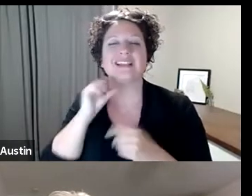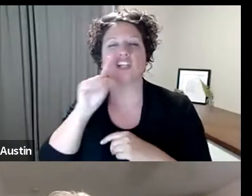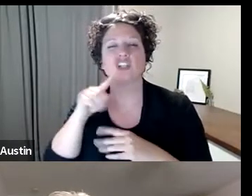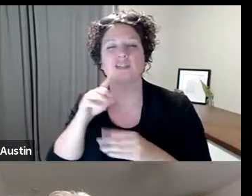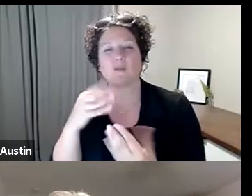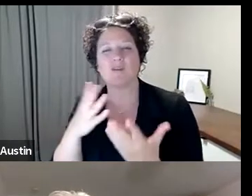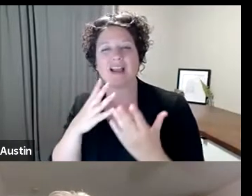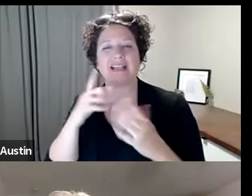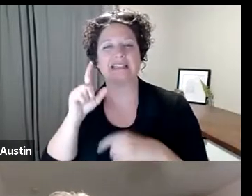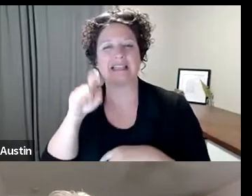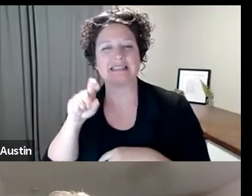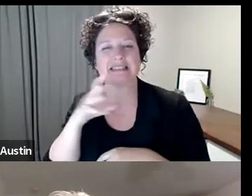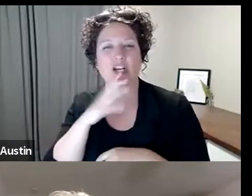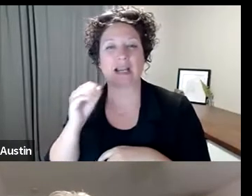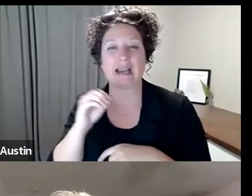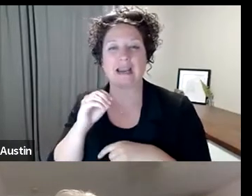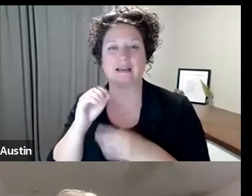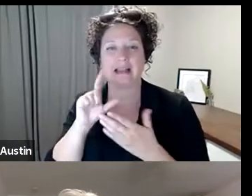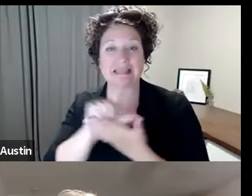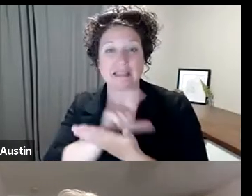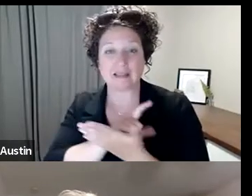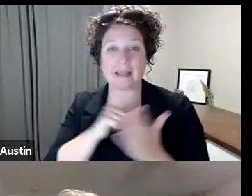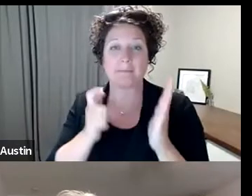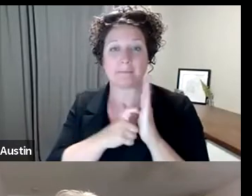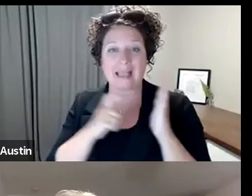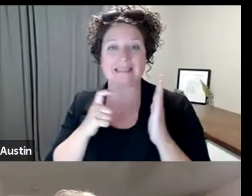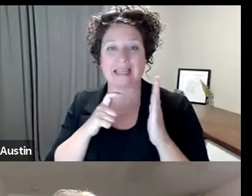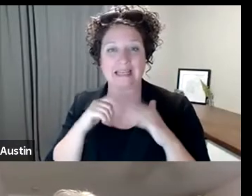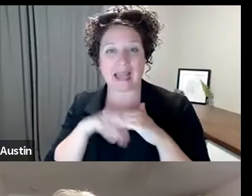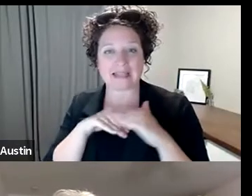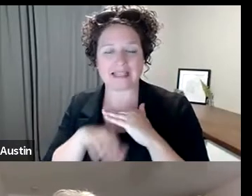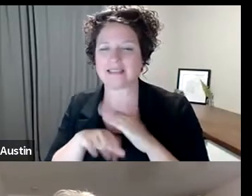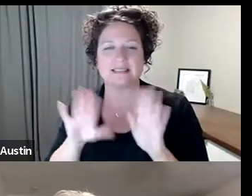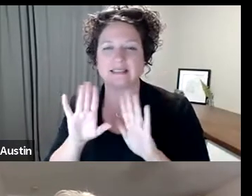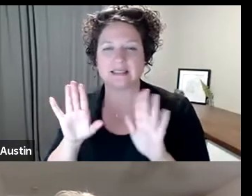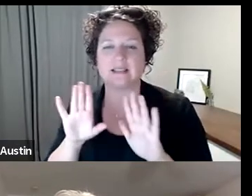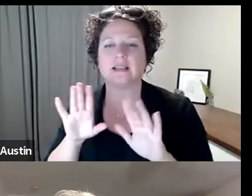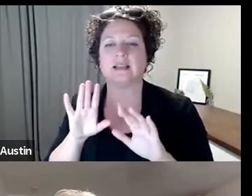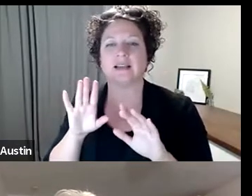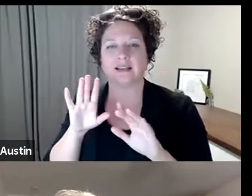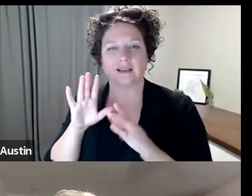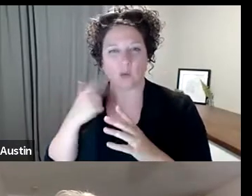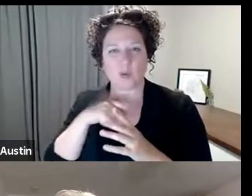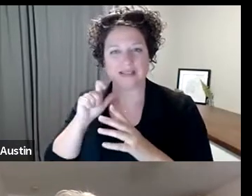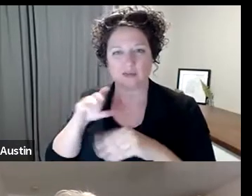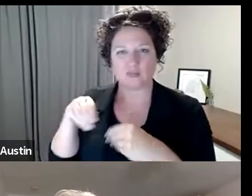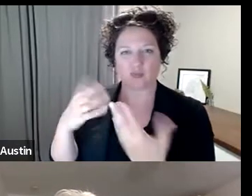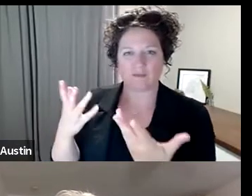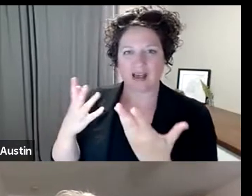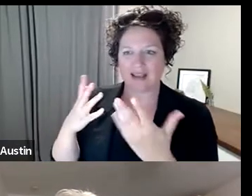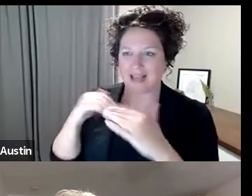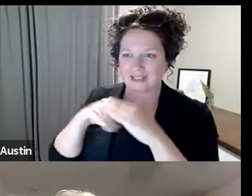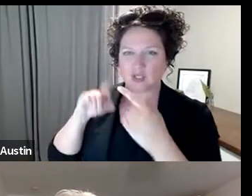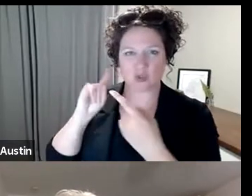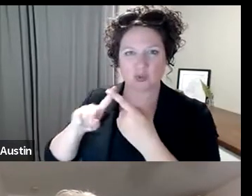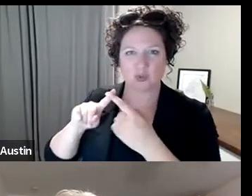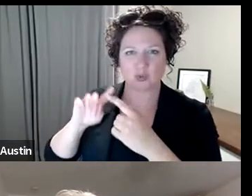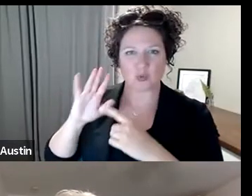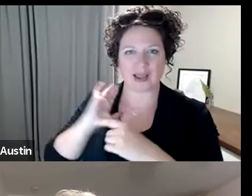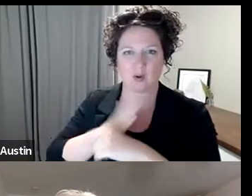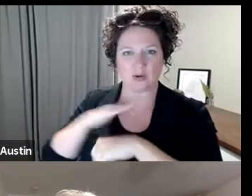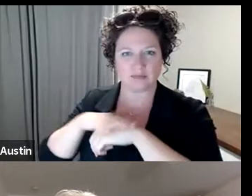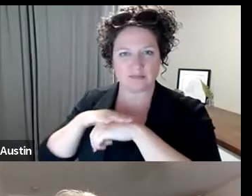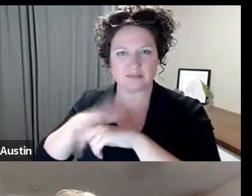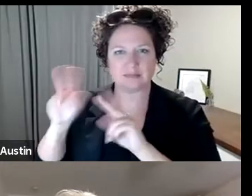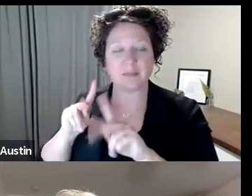the necessary and legally mandated equitable access to the democratic process to our Alaska Native peoples, but it also serves